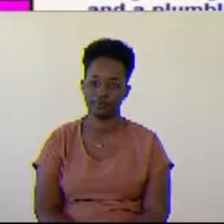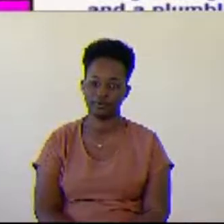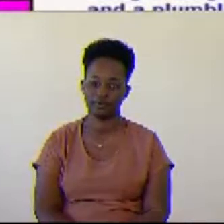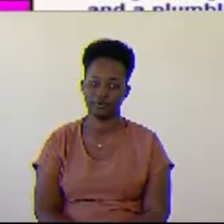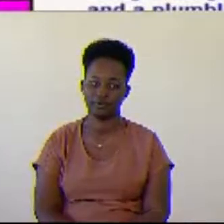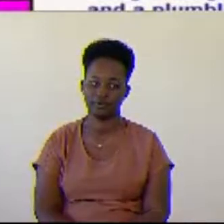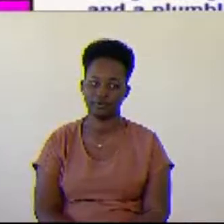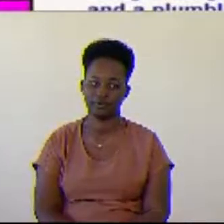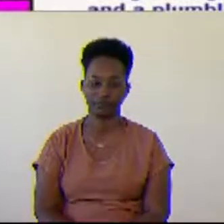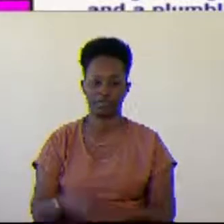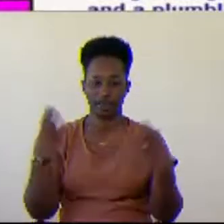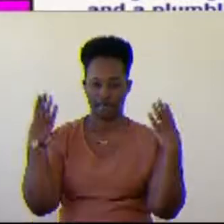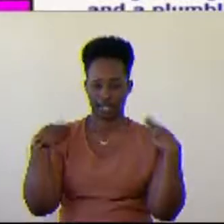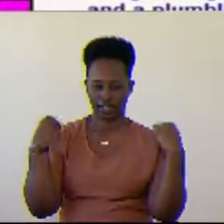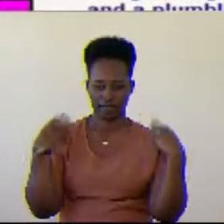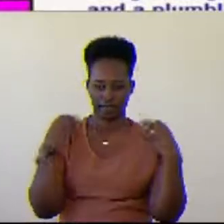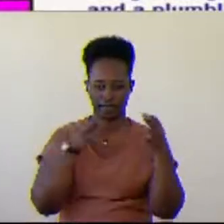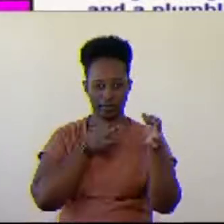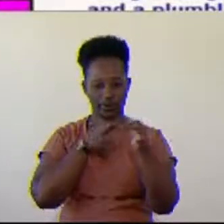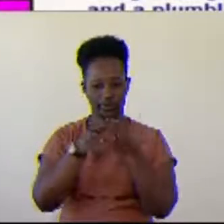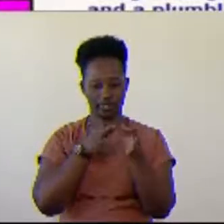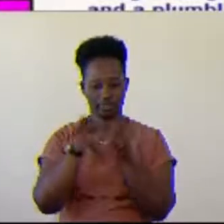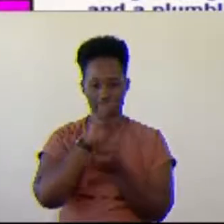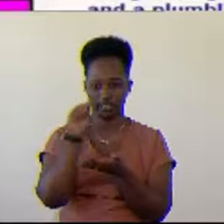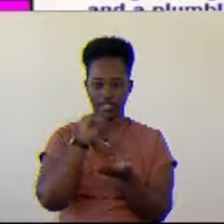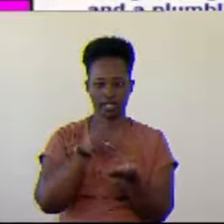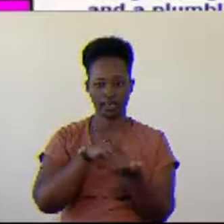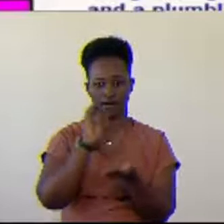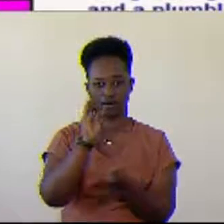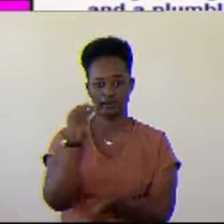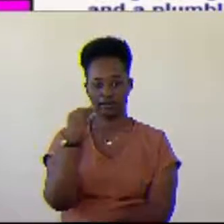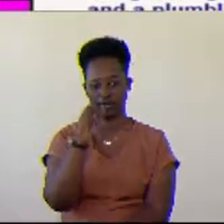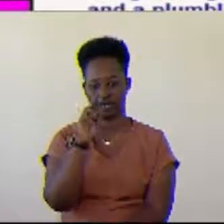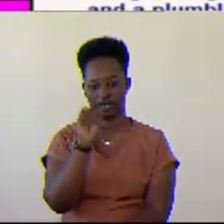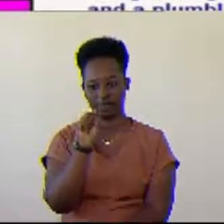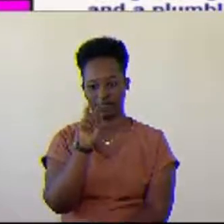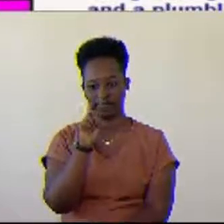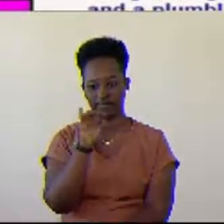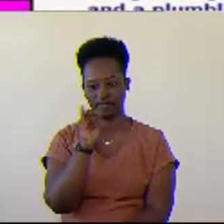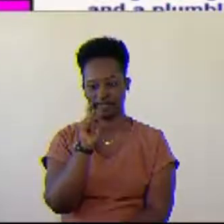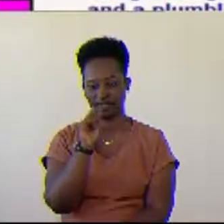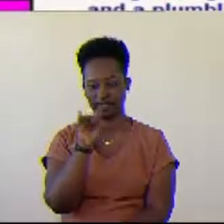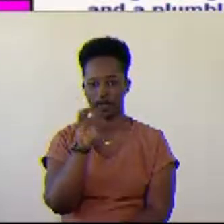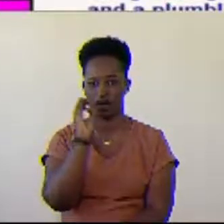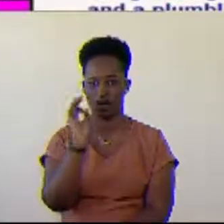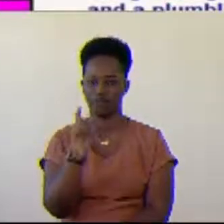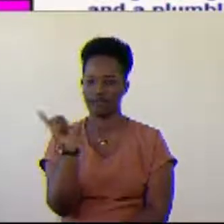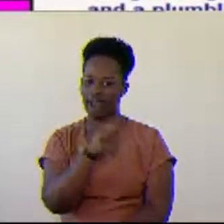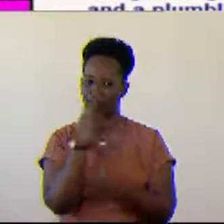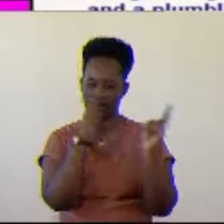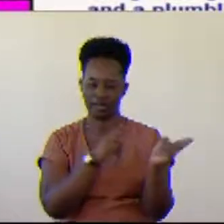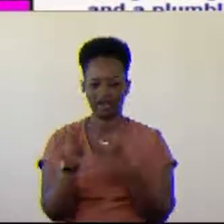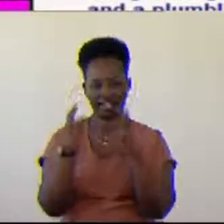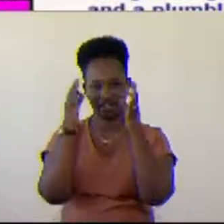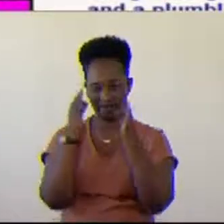at. Experiment to determine the center of gravity of an irregular object. So this is our irregular object,